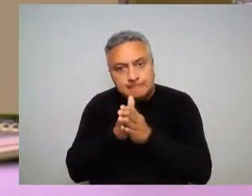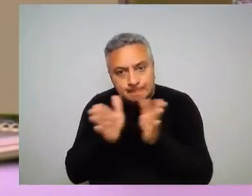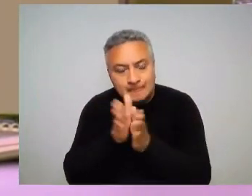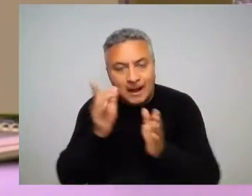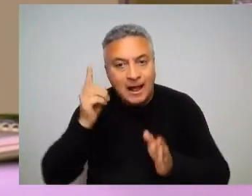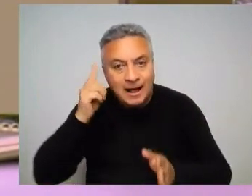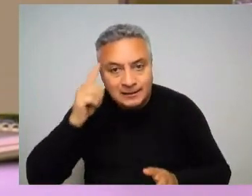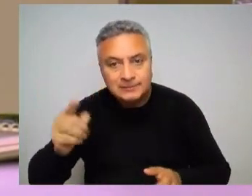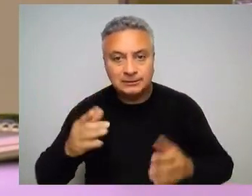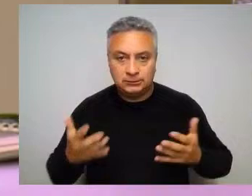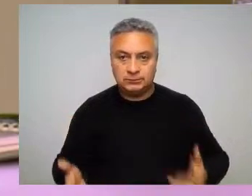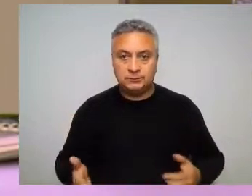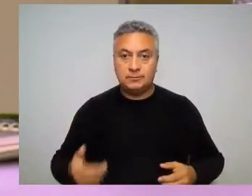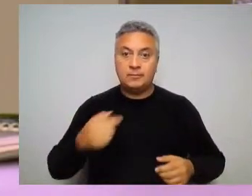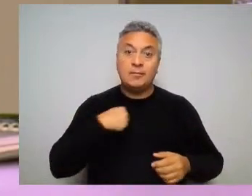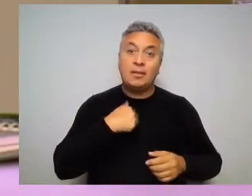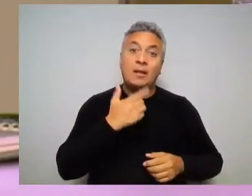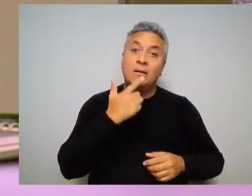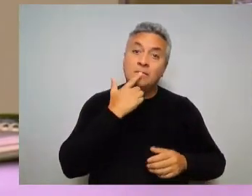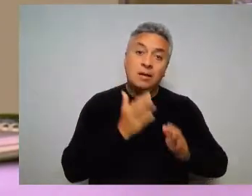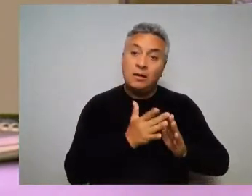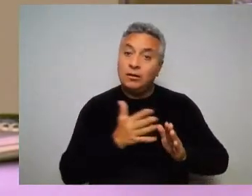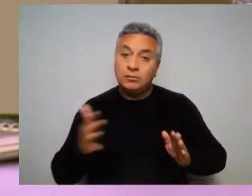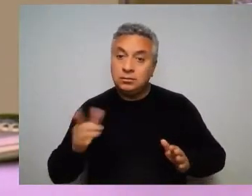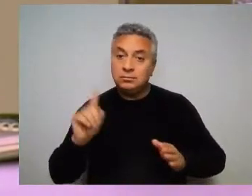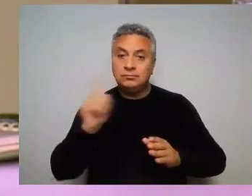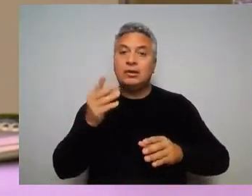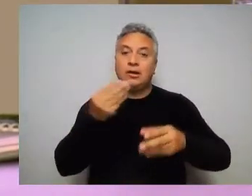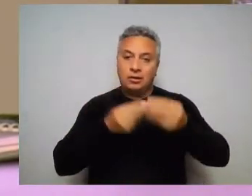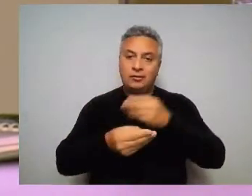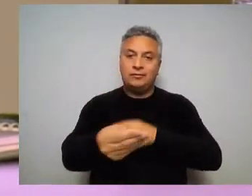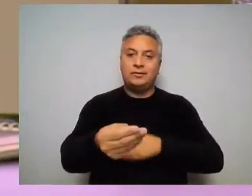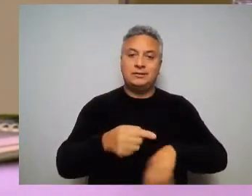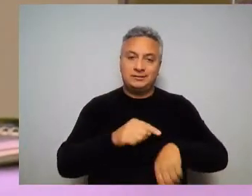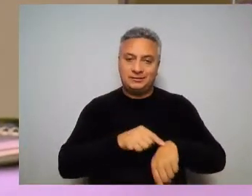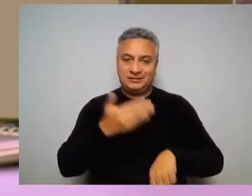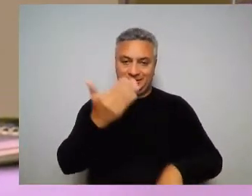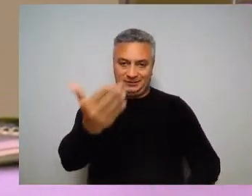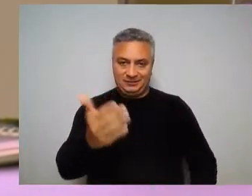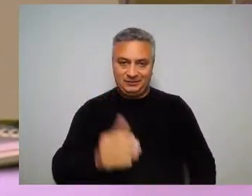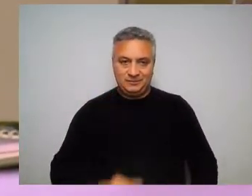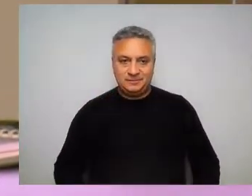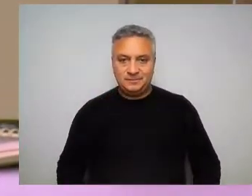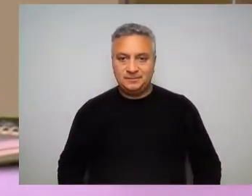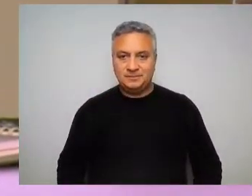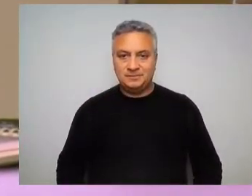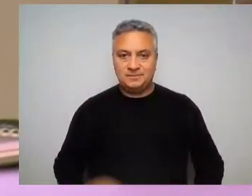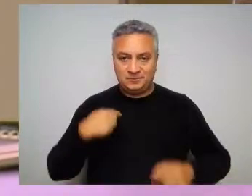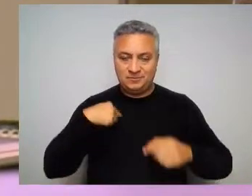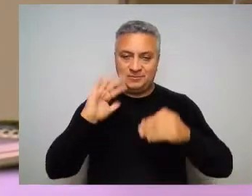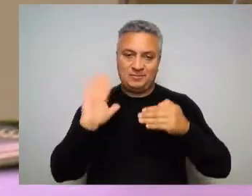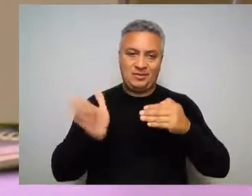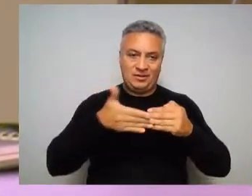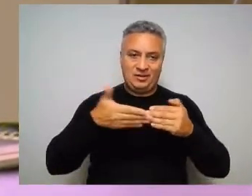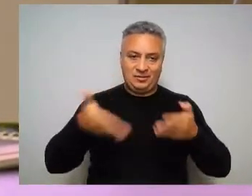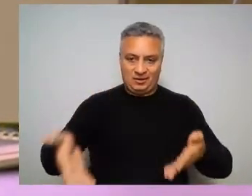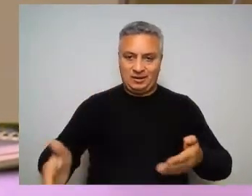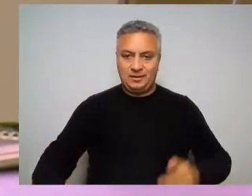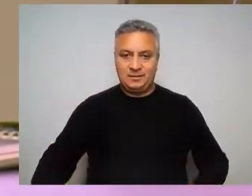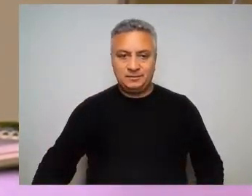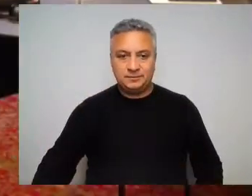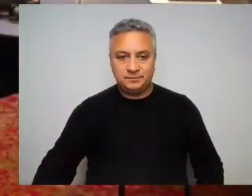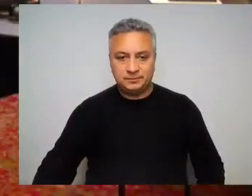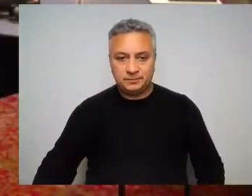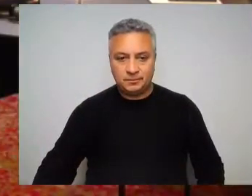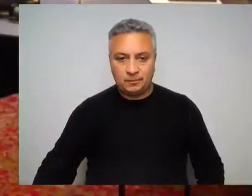can help us. So I'd like to end like this now.